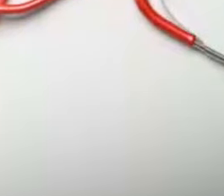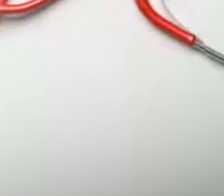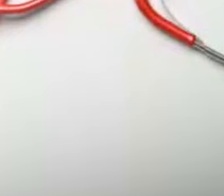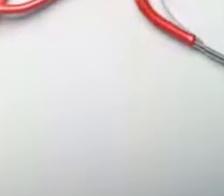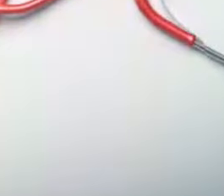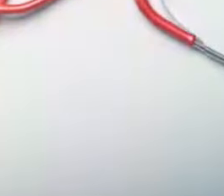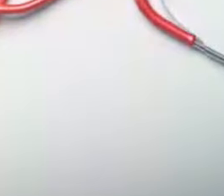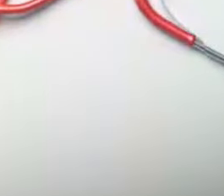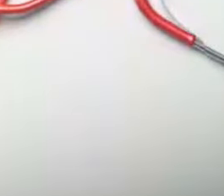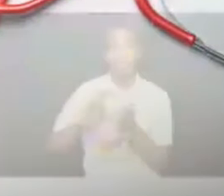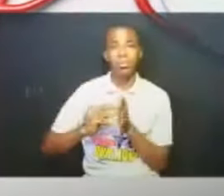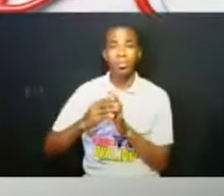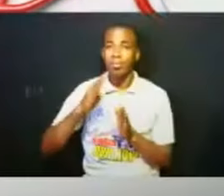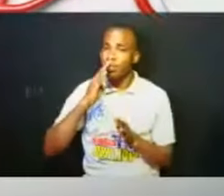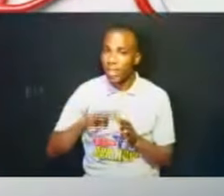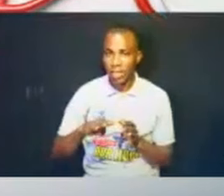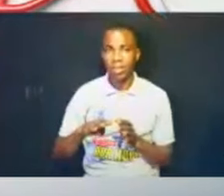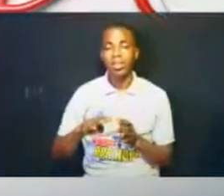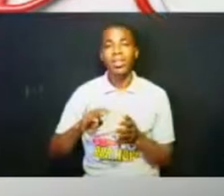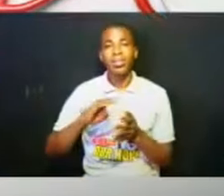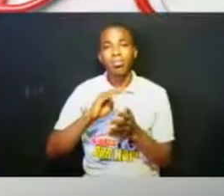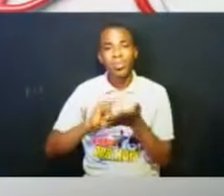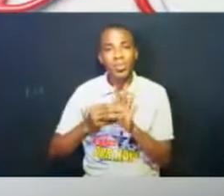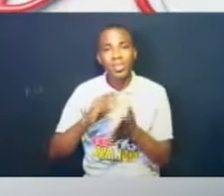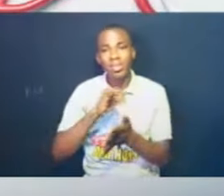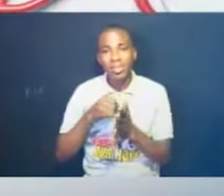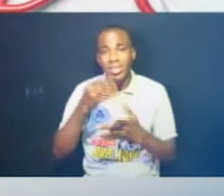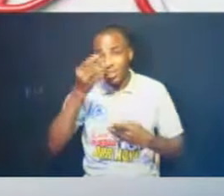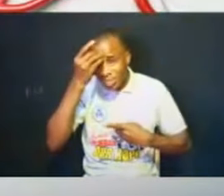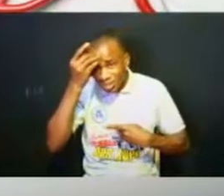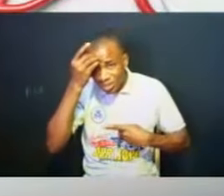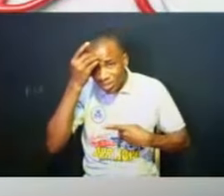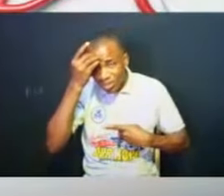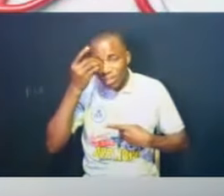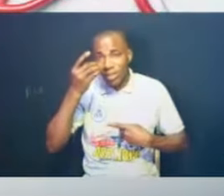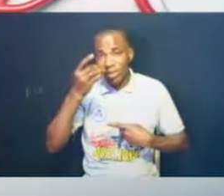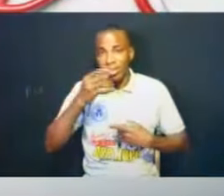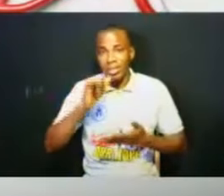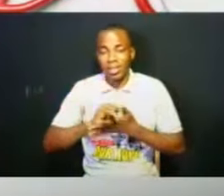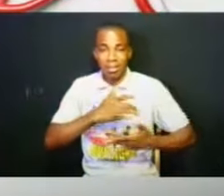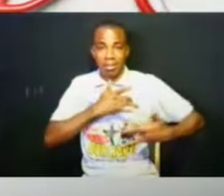of the heart. It is a disease that the heart contracts.